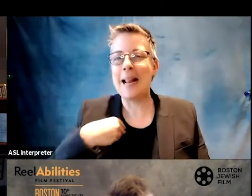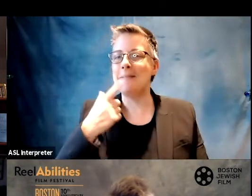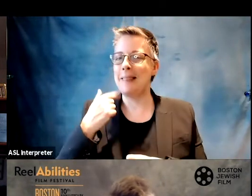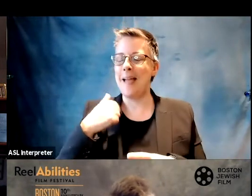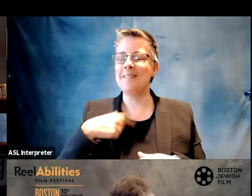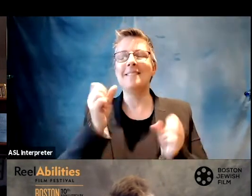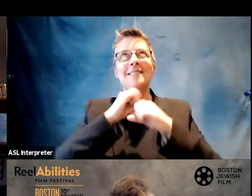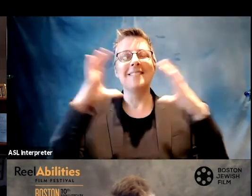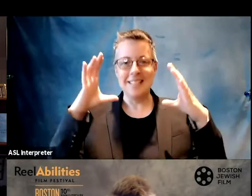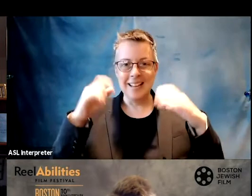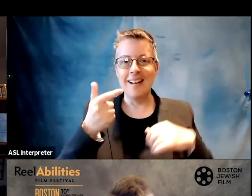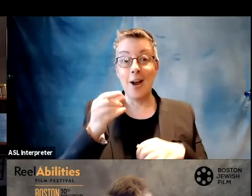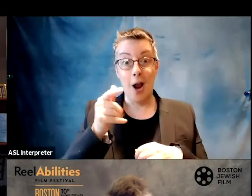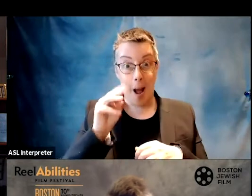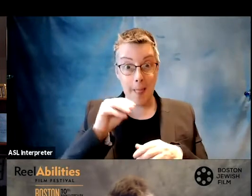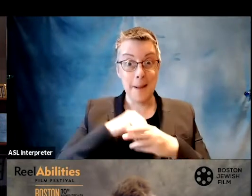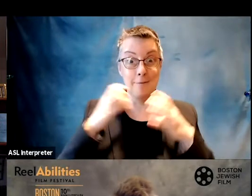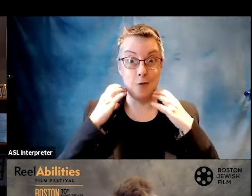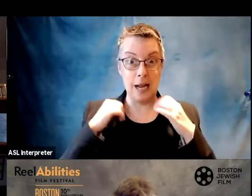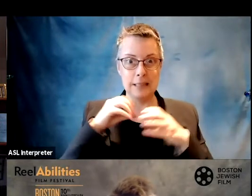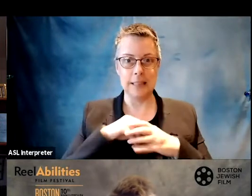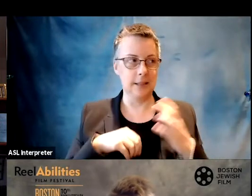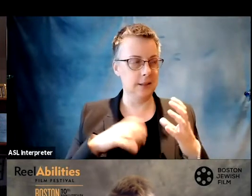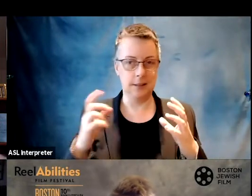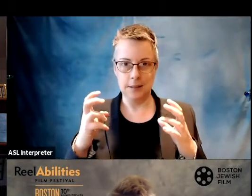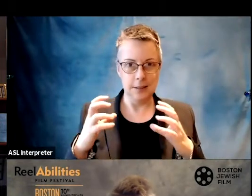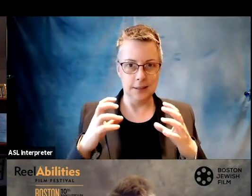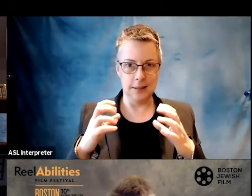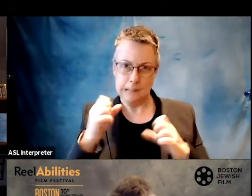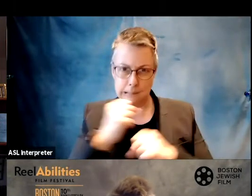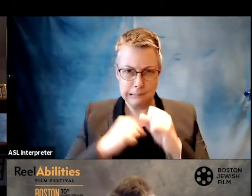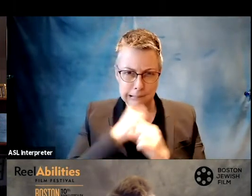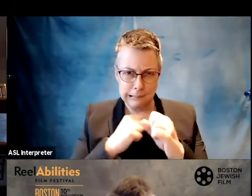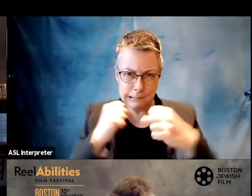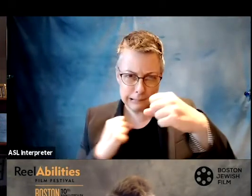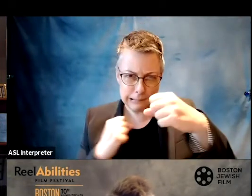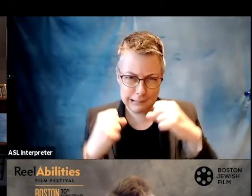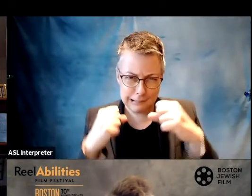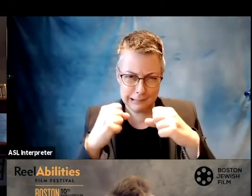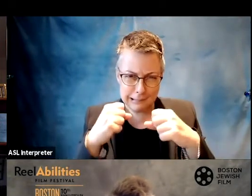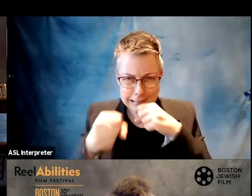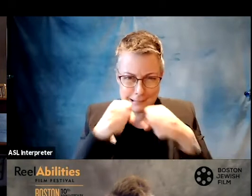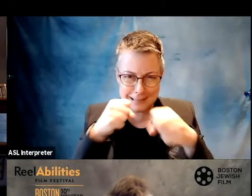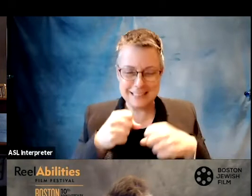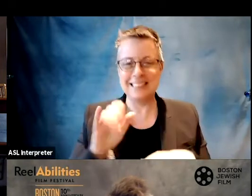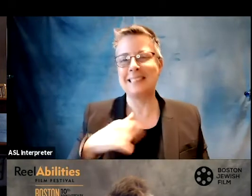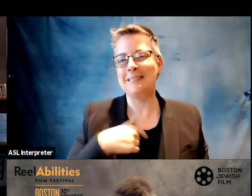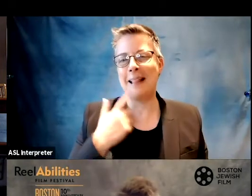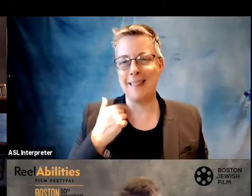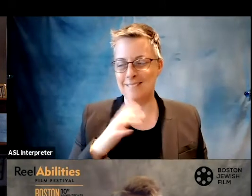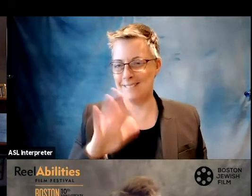image of the Golem and Frankenstein in a mano a mano, creature-o, creature-o, smackdown.